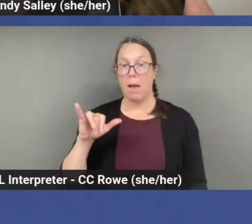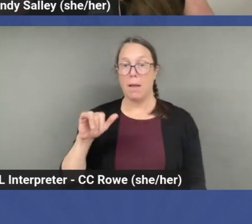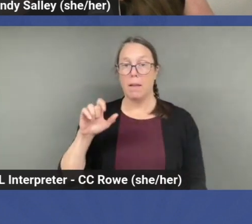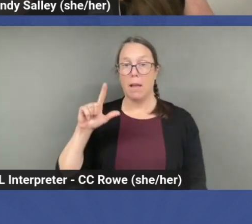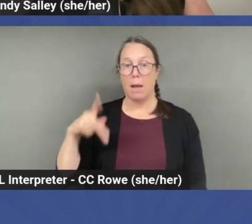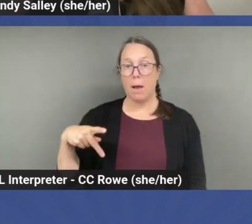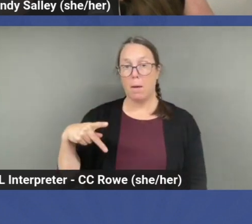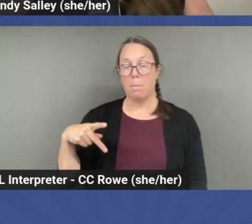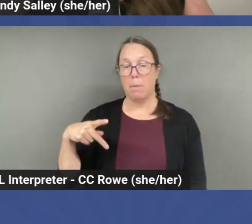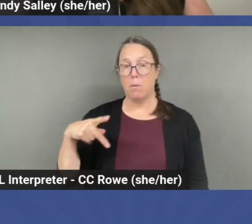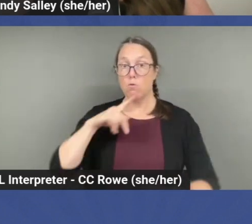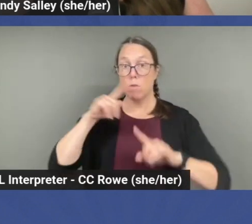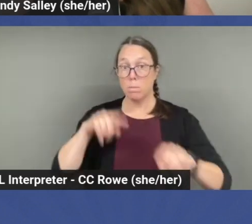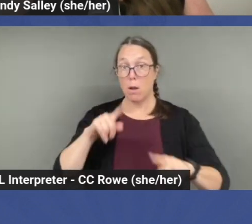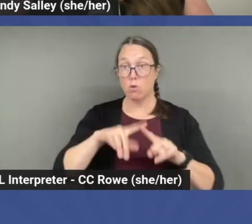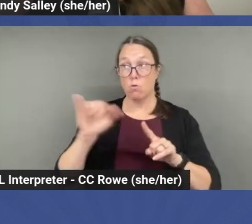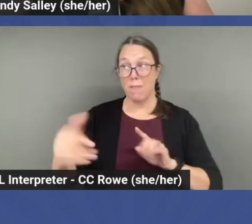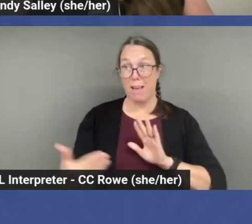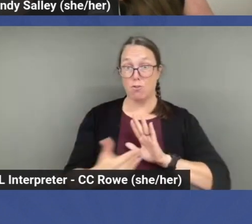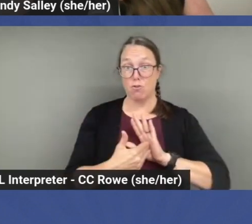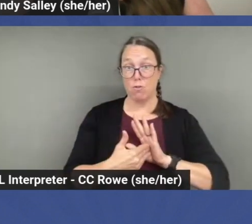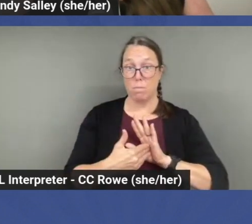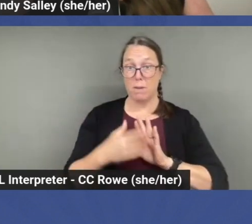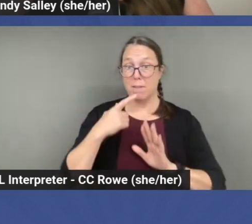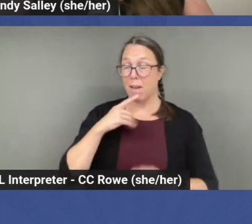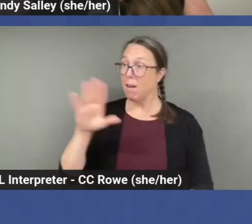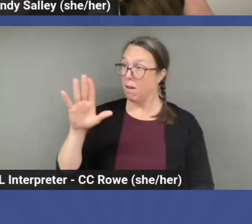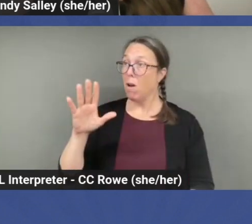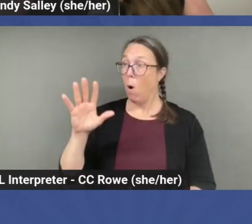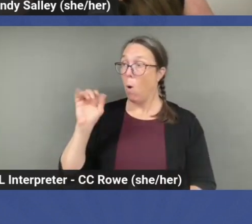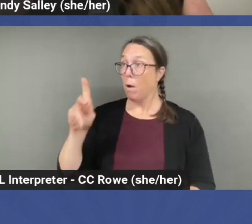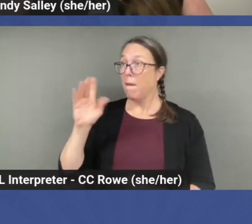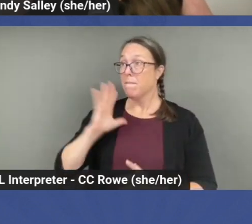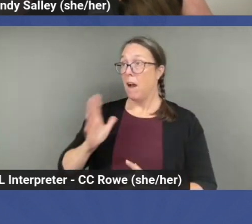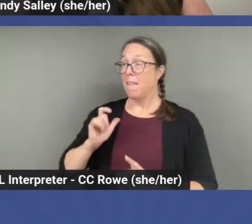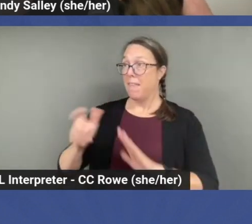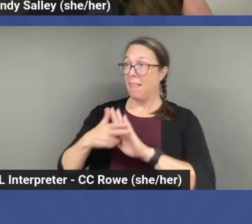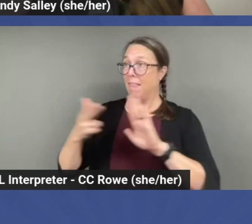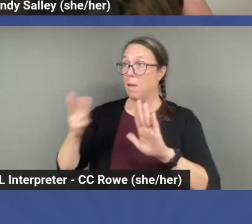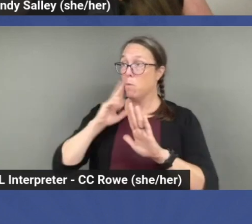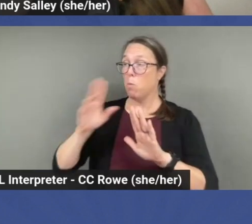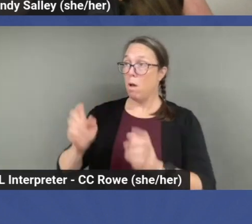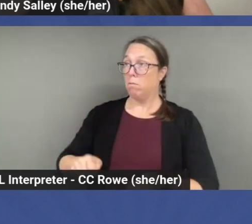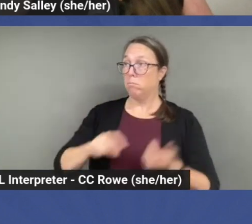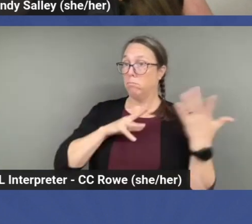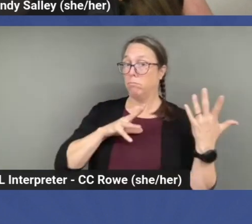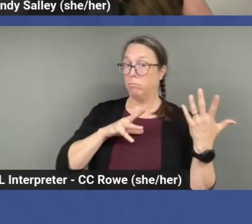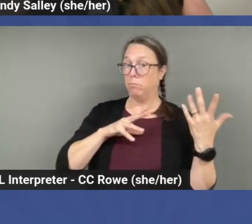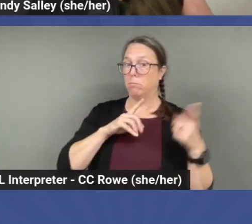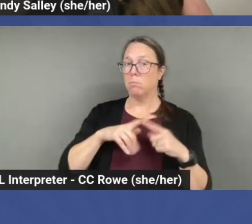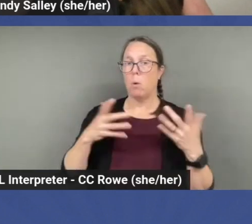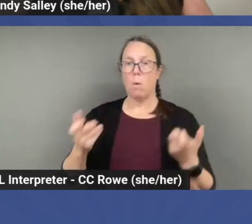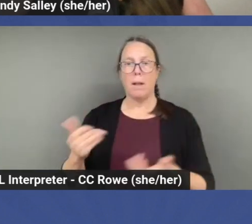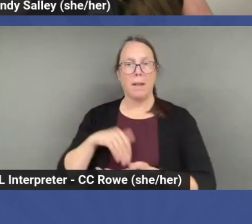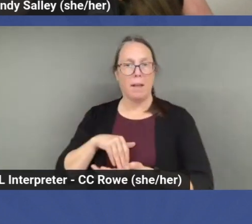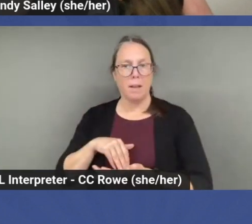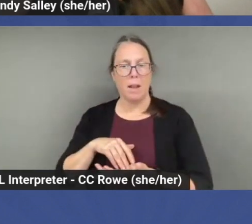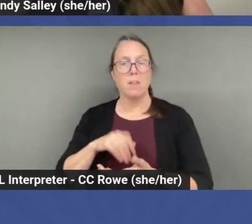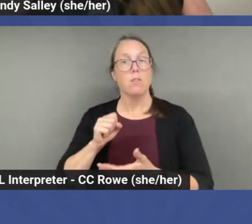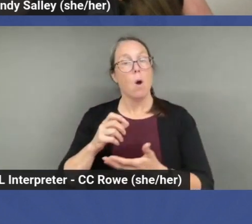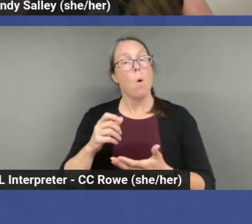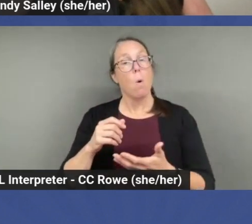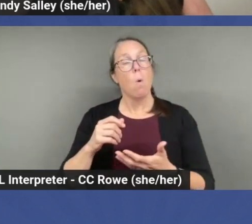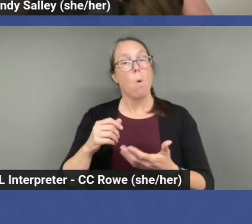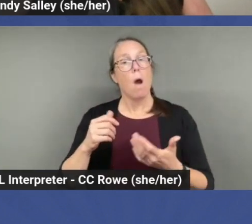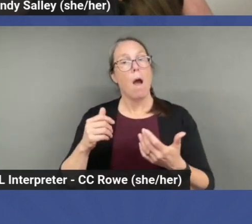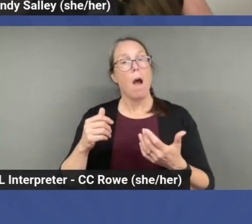legislation, that legal challenge by taking down that labeling and then trying to put it back up. Like, there's ways that they've laid out